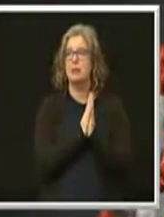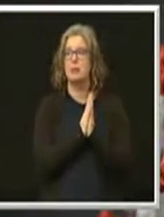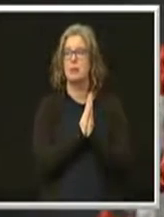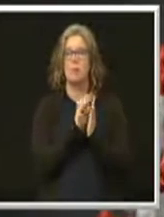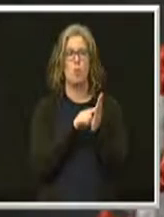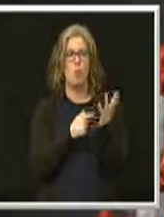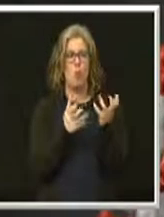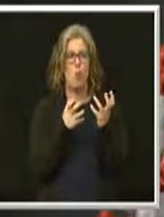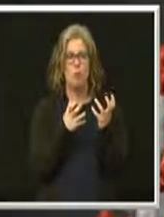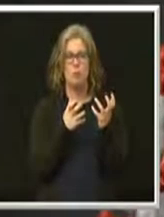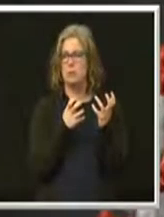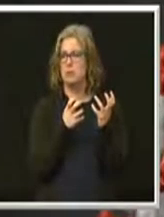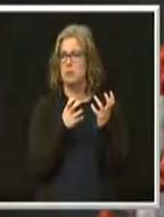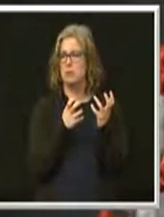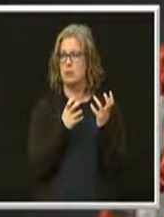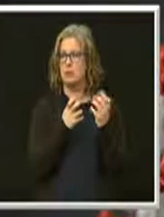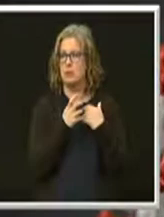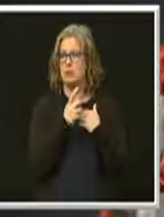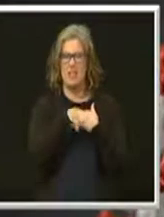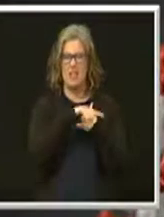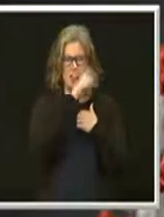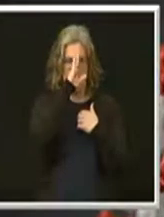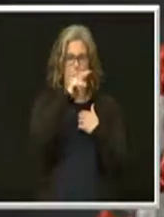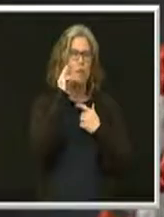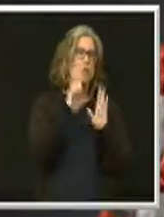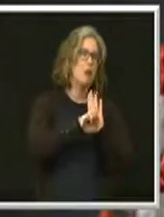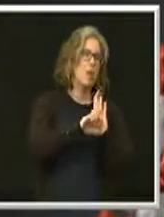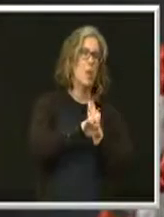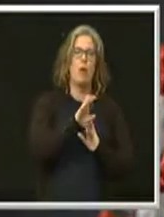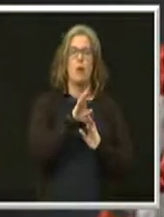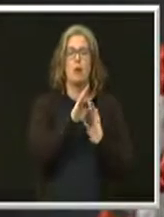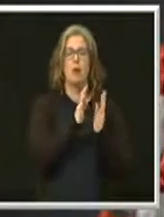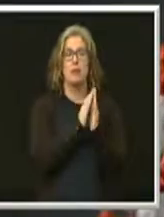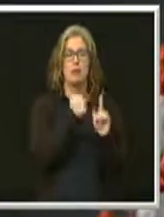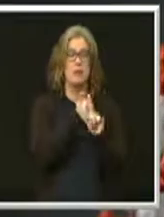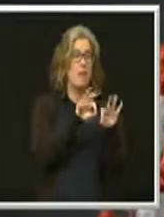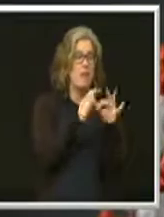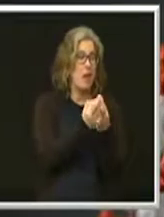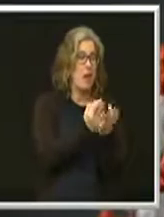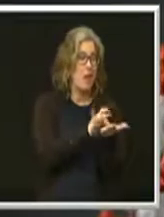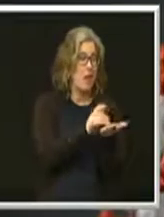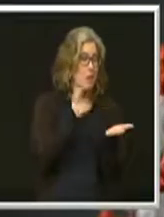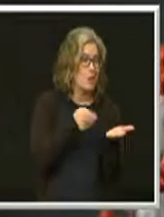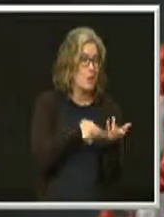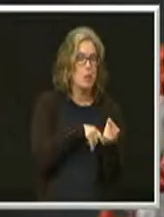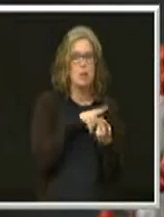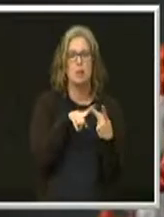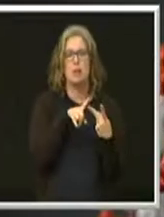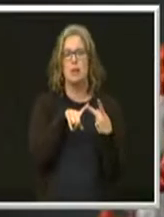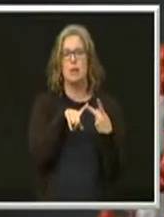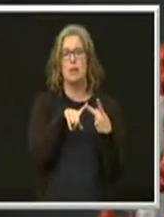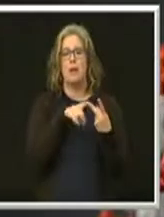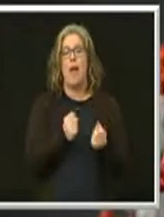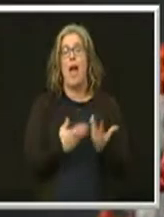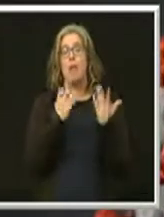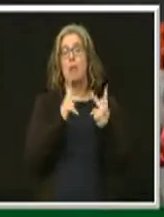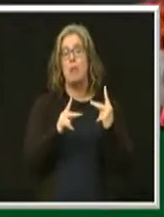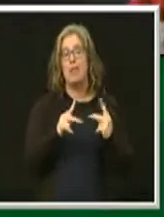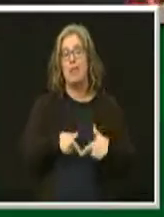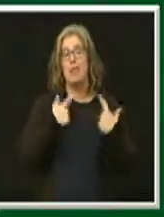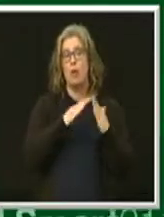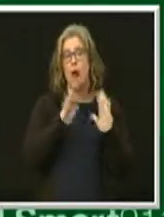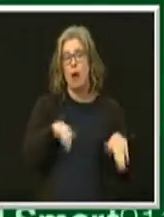want them to know. For instance, it's going to ask you about your family's medical history, how many members in